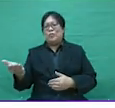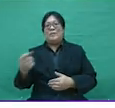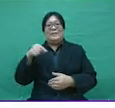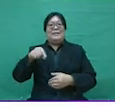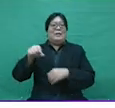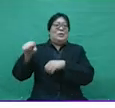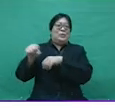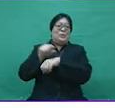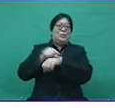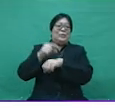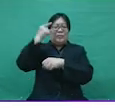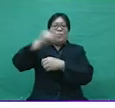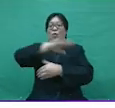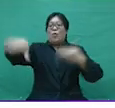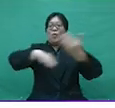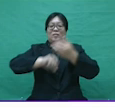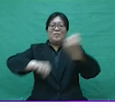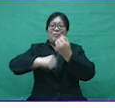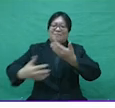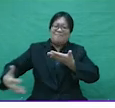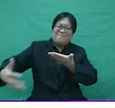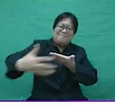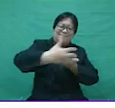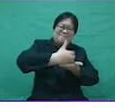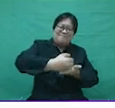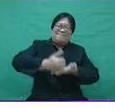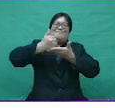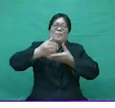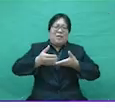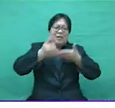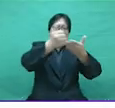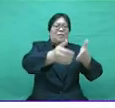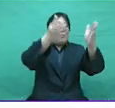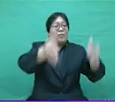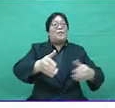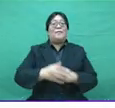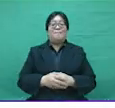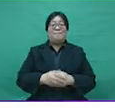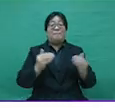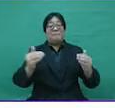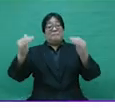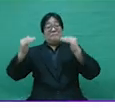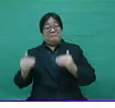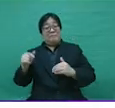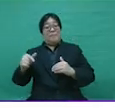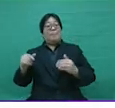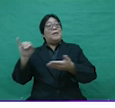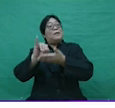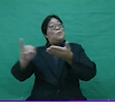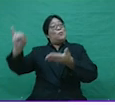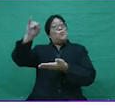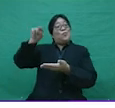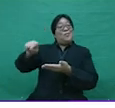was used to bring all the support and the help to the people. And on the other side, the